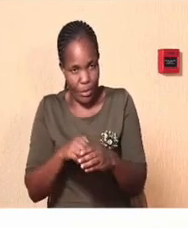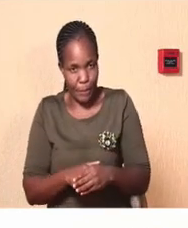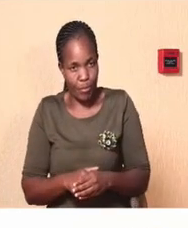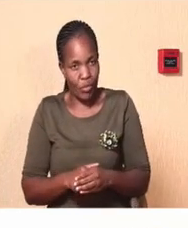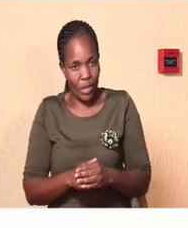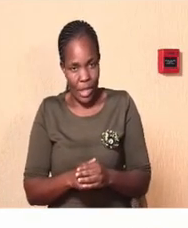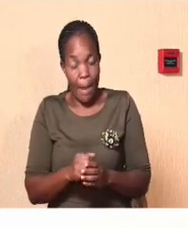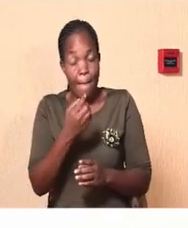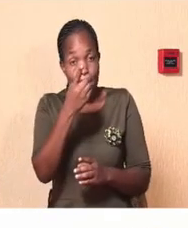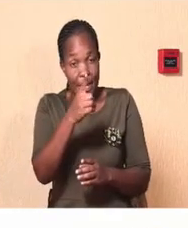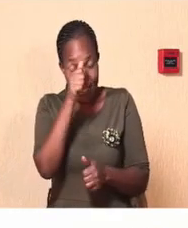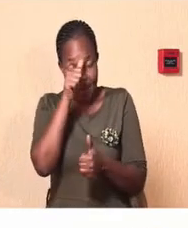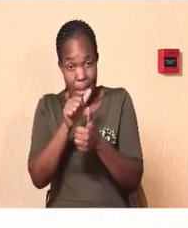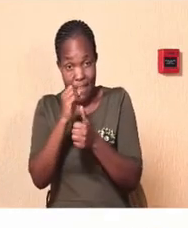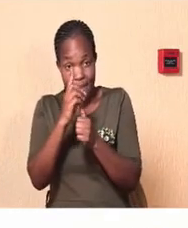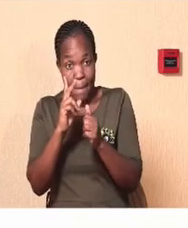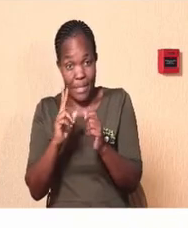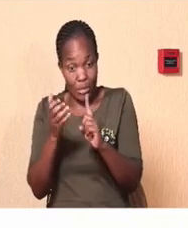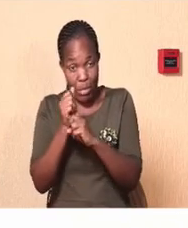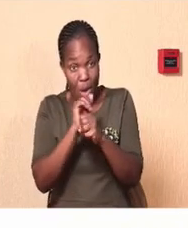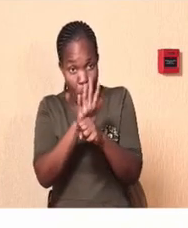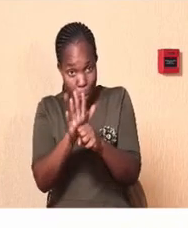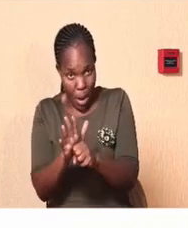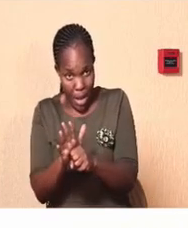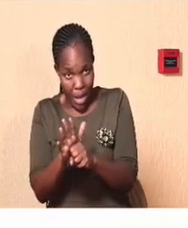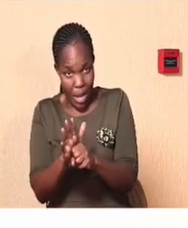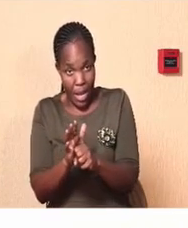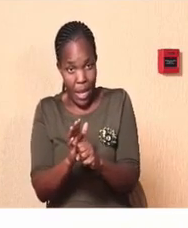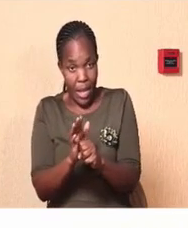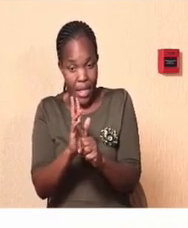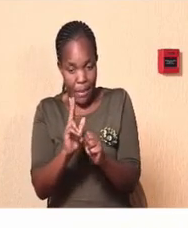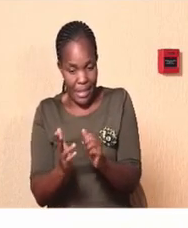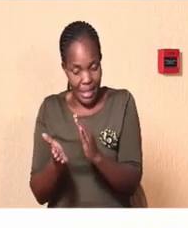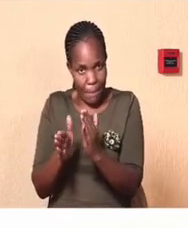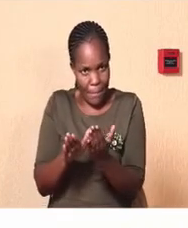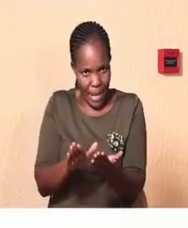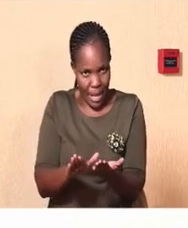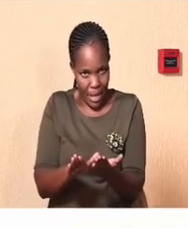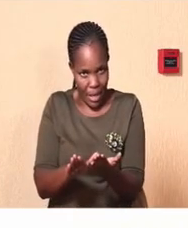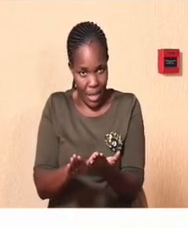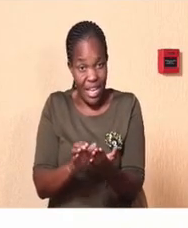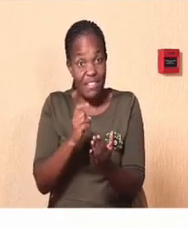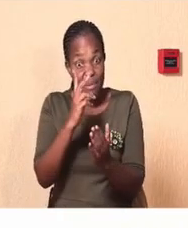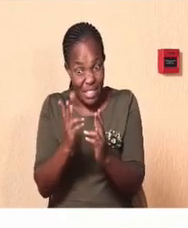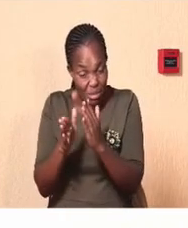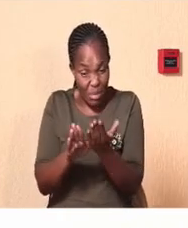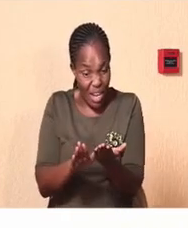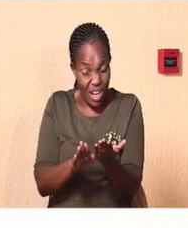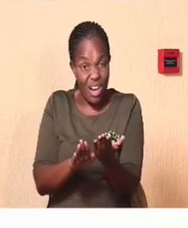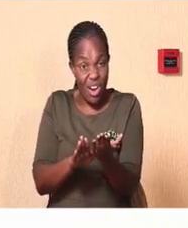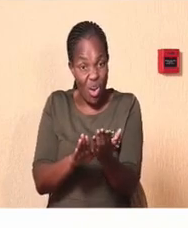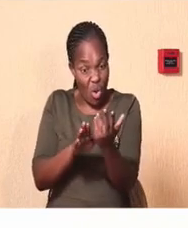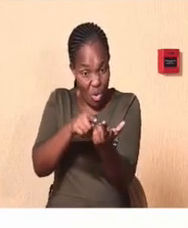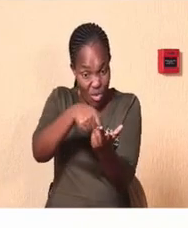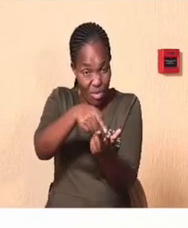be a responsibility of the government is because the body would still be infectious. And to prevent